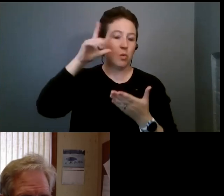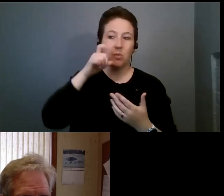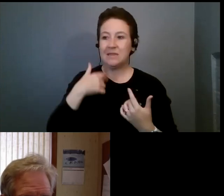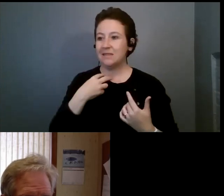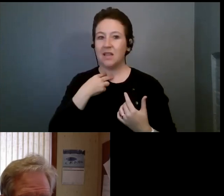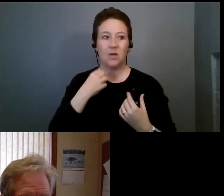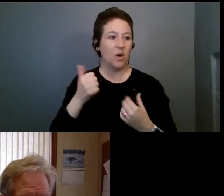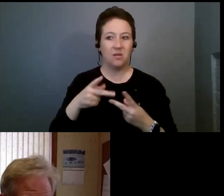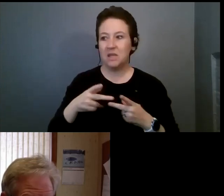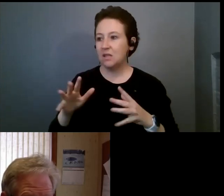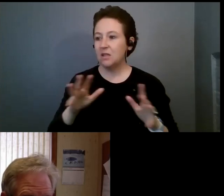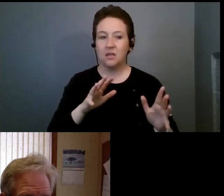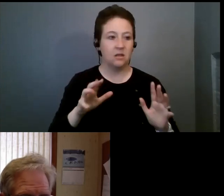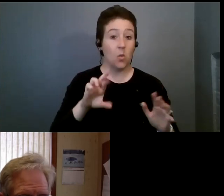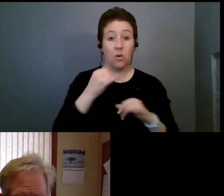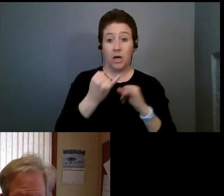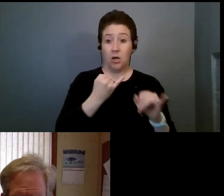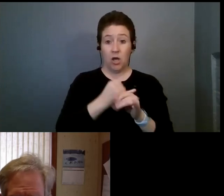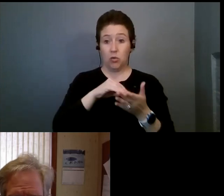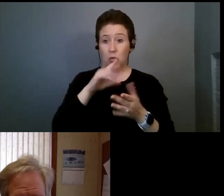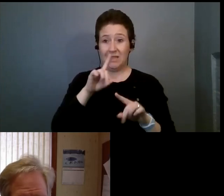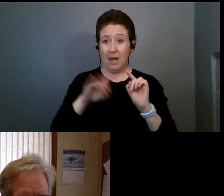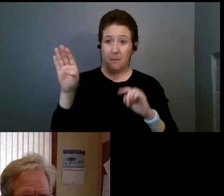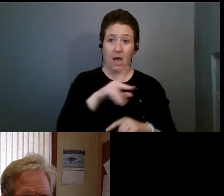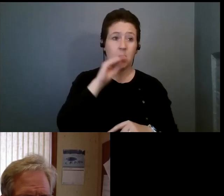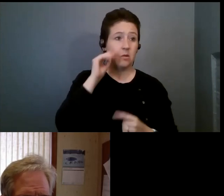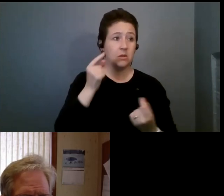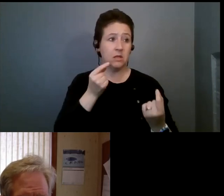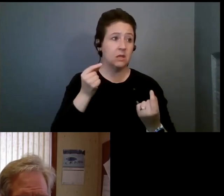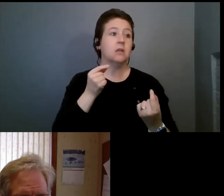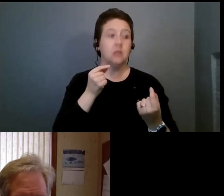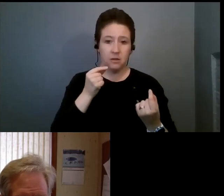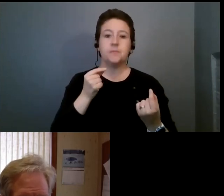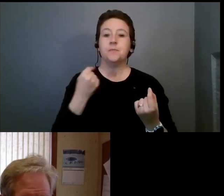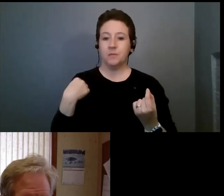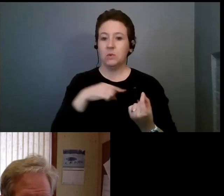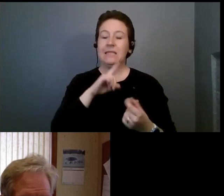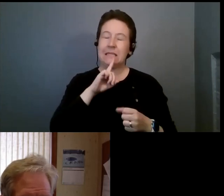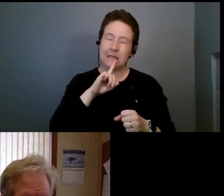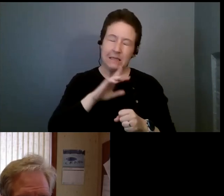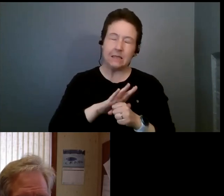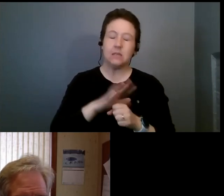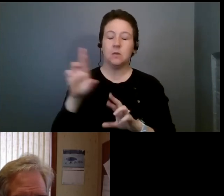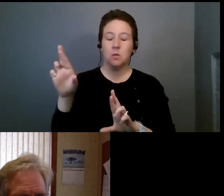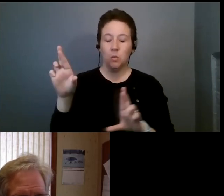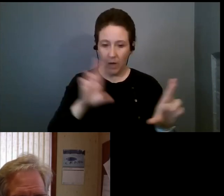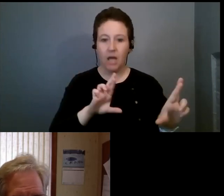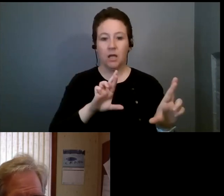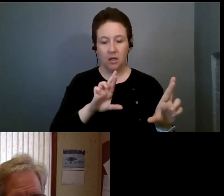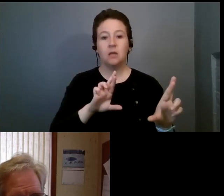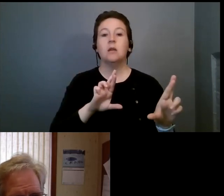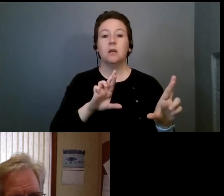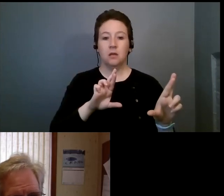go or were international students who could not return home. And so we're definitely ready to go